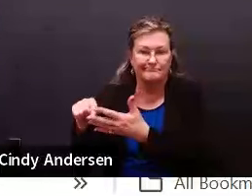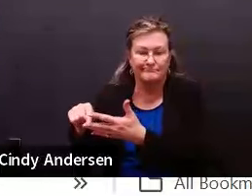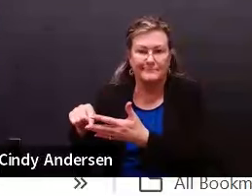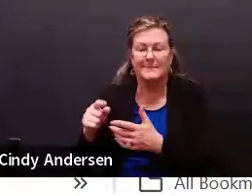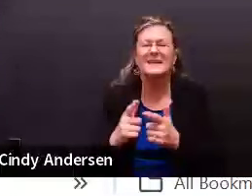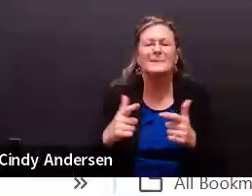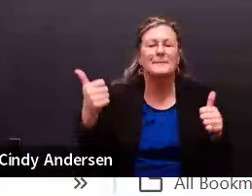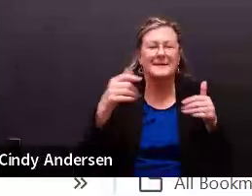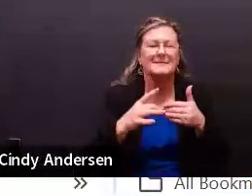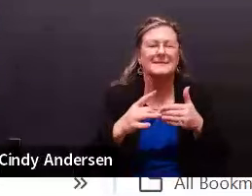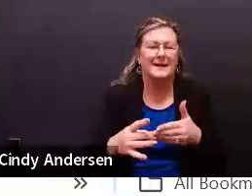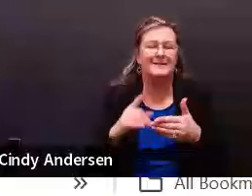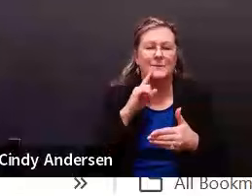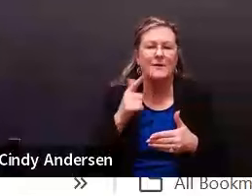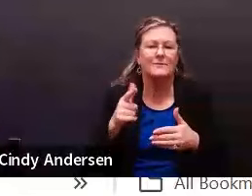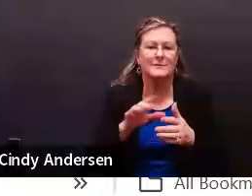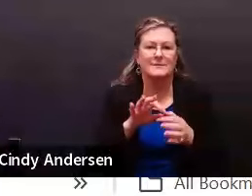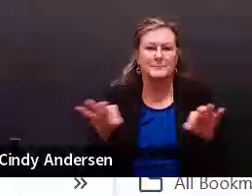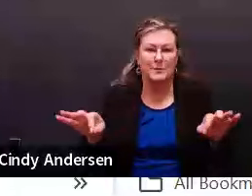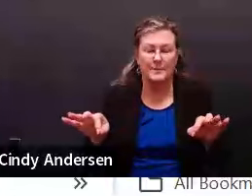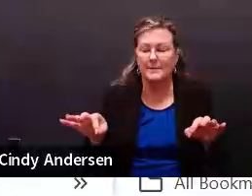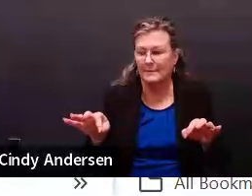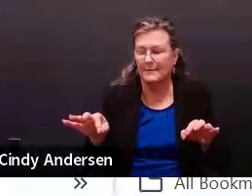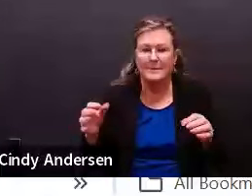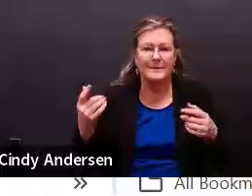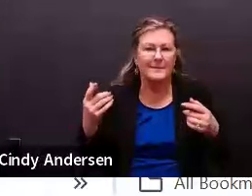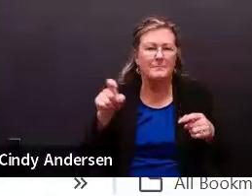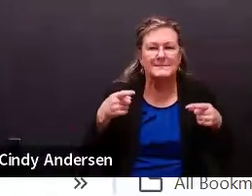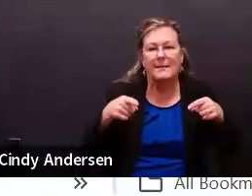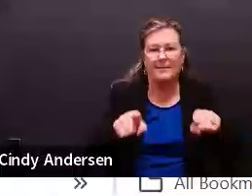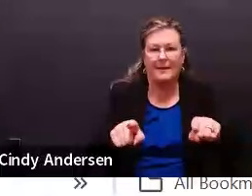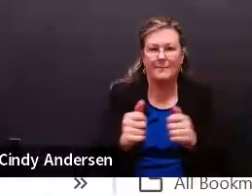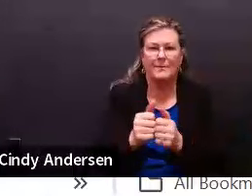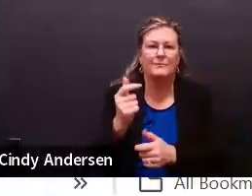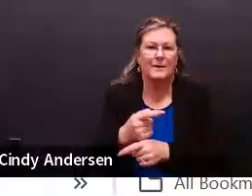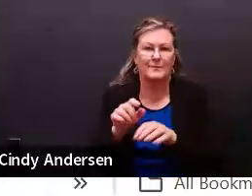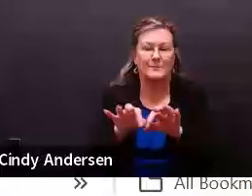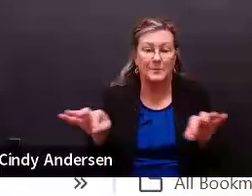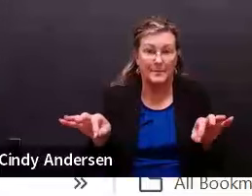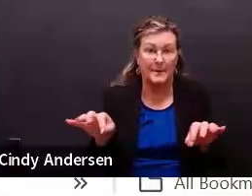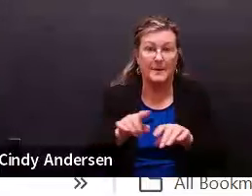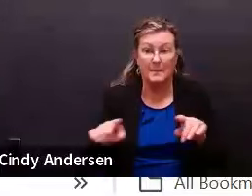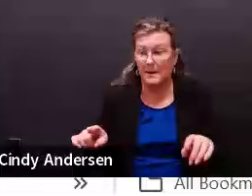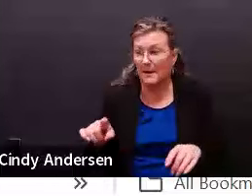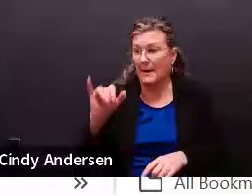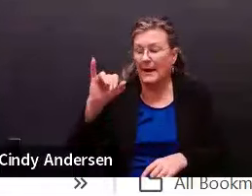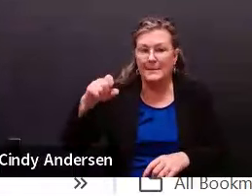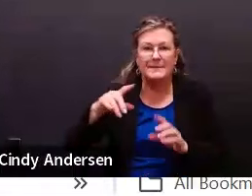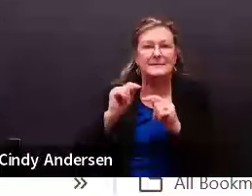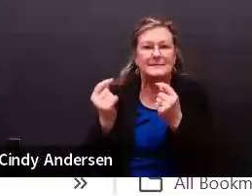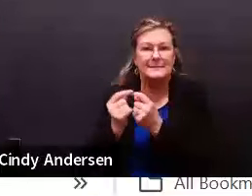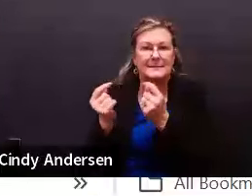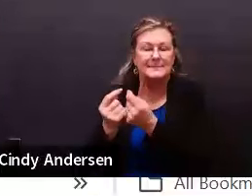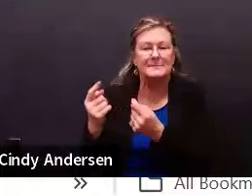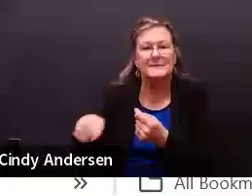have in guidance for alternate diploma is it has alignment to a regular diploma. But we also do know that IEP teams have